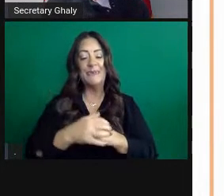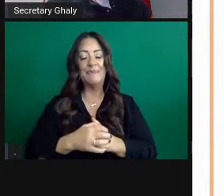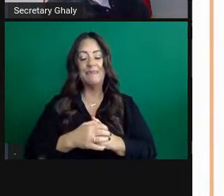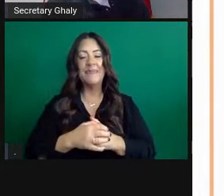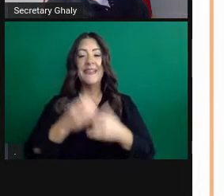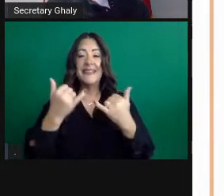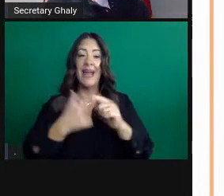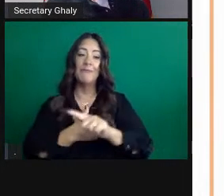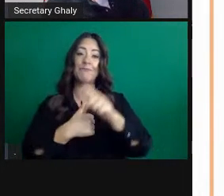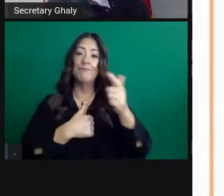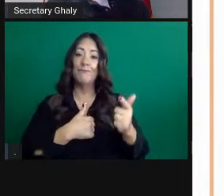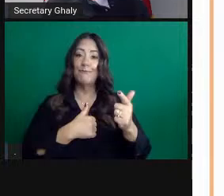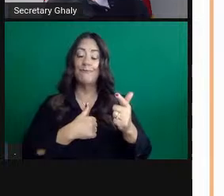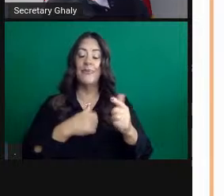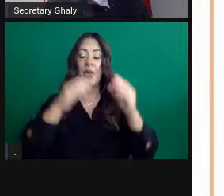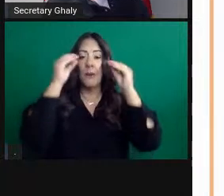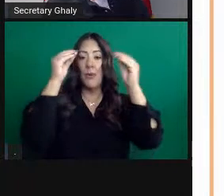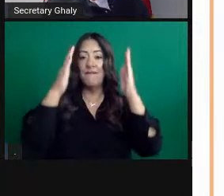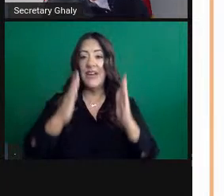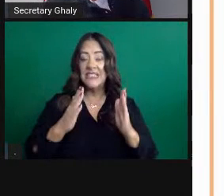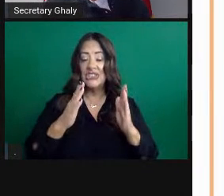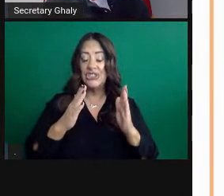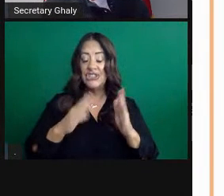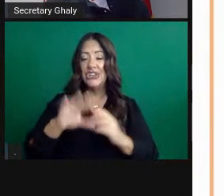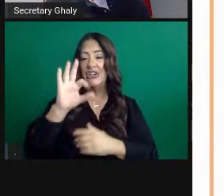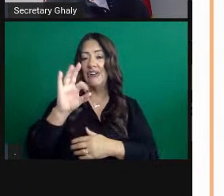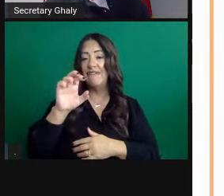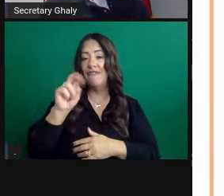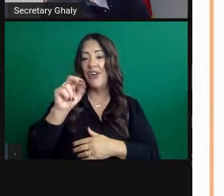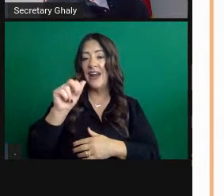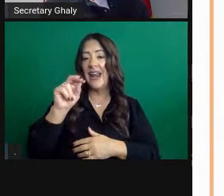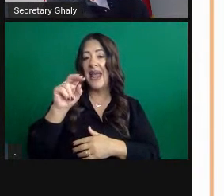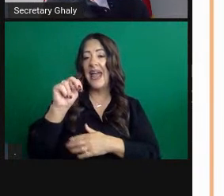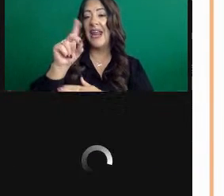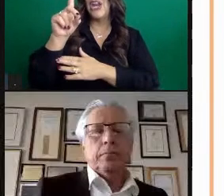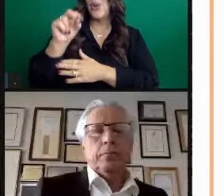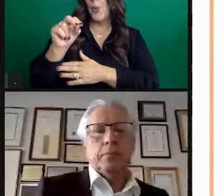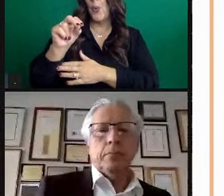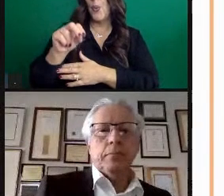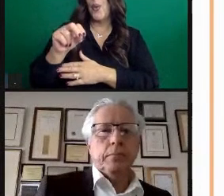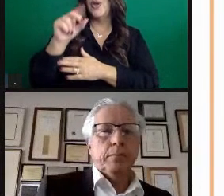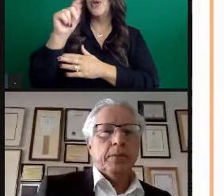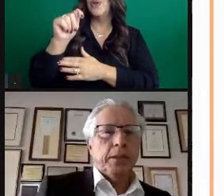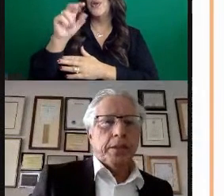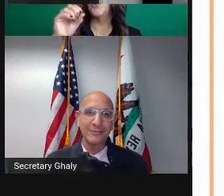first to Professor Fernando Torres-Gil to share the next slide.